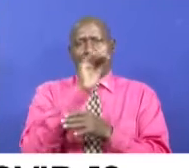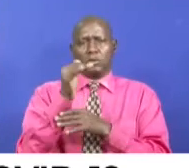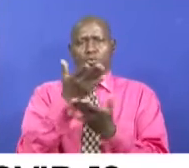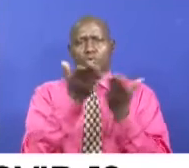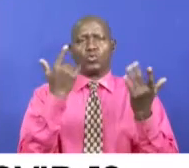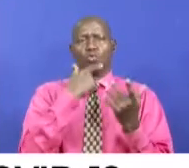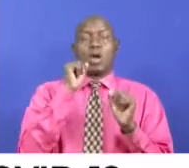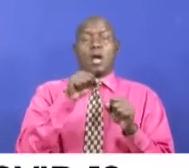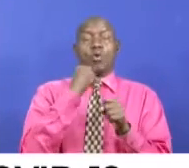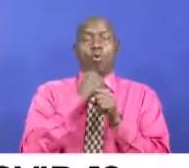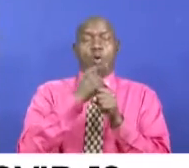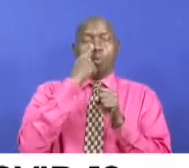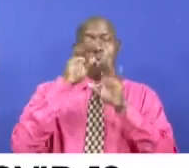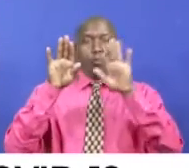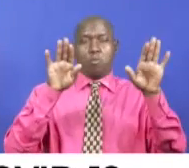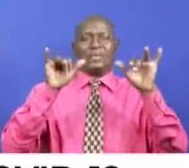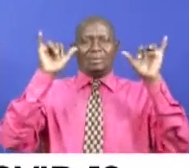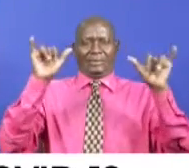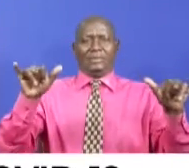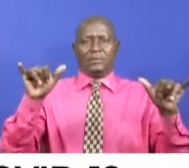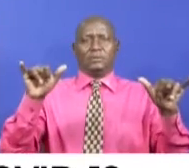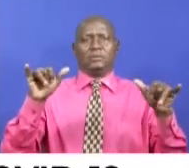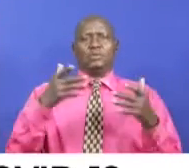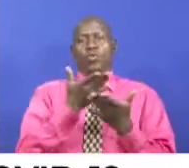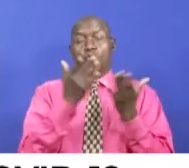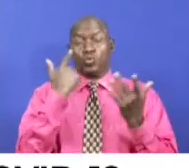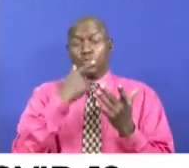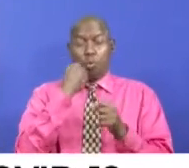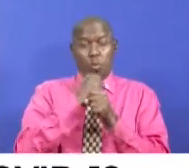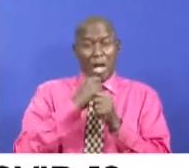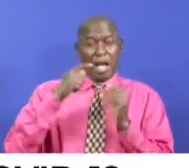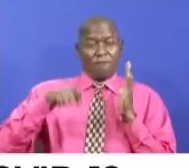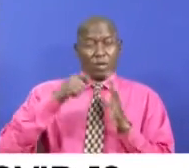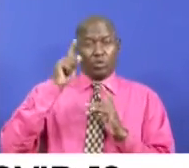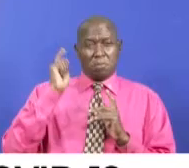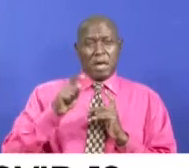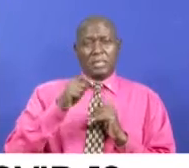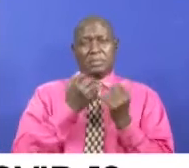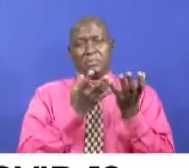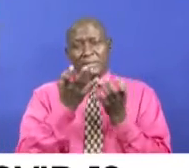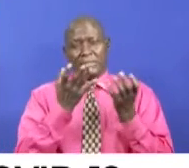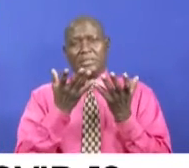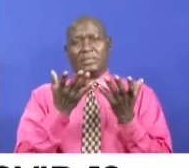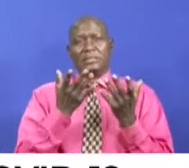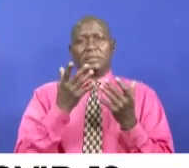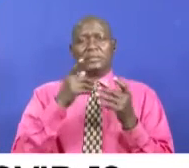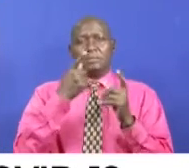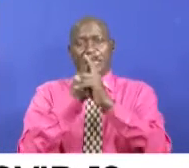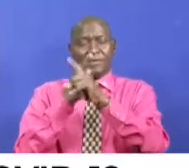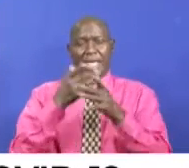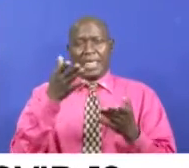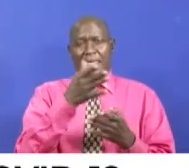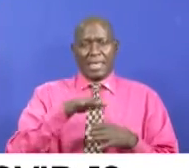so, while those who must work in factories, offices, business premises, and such other areas